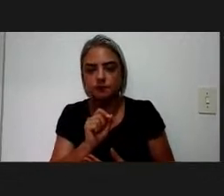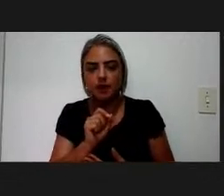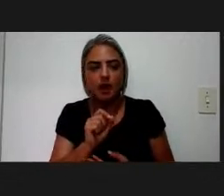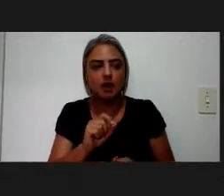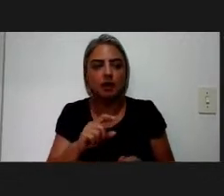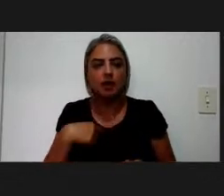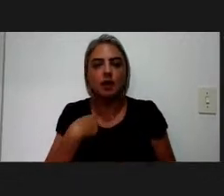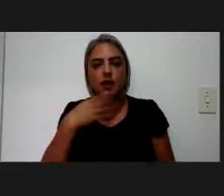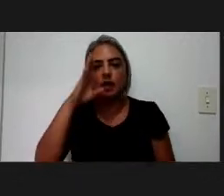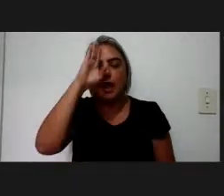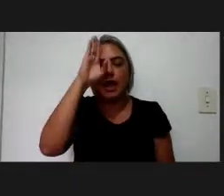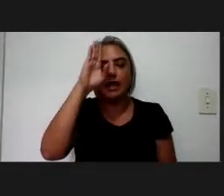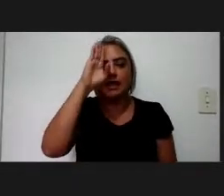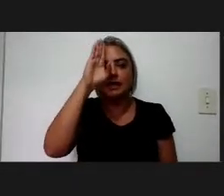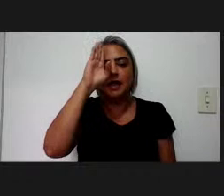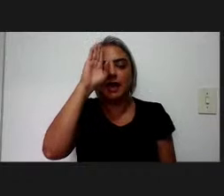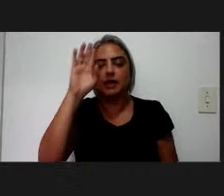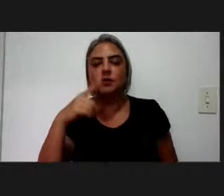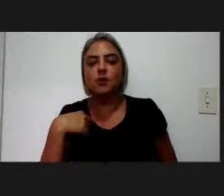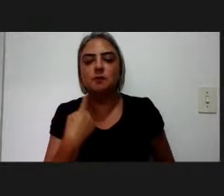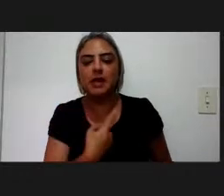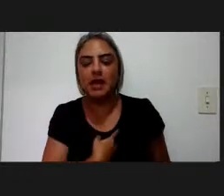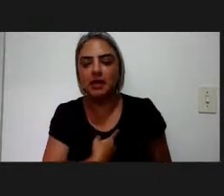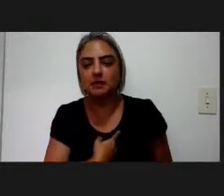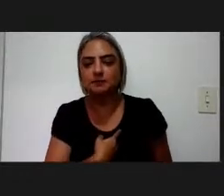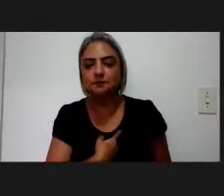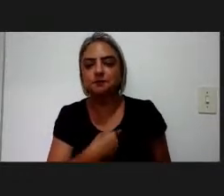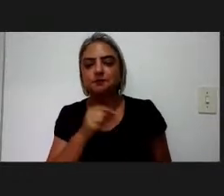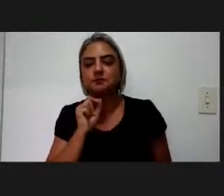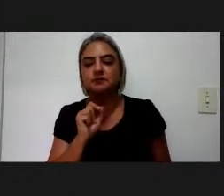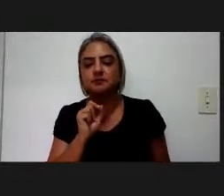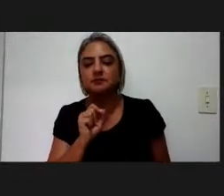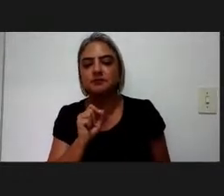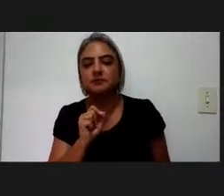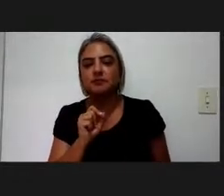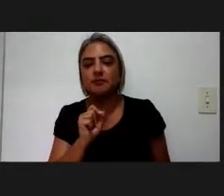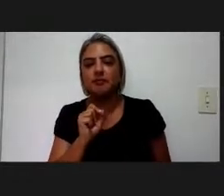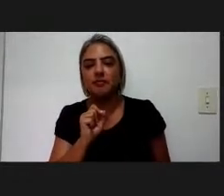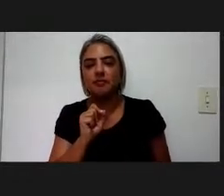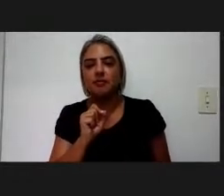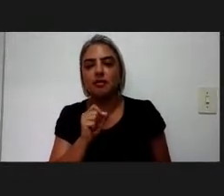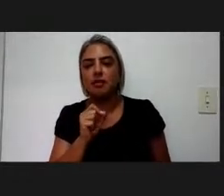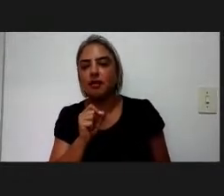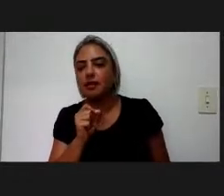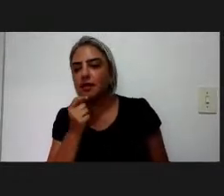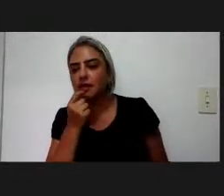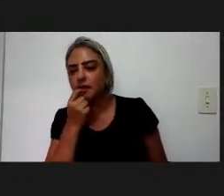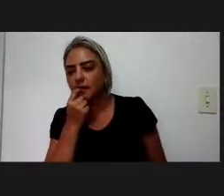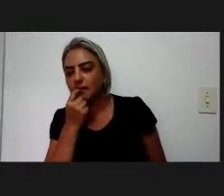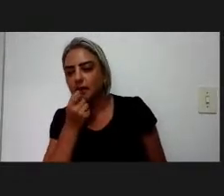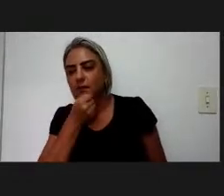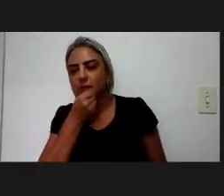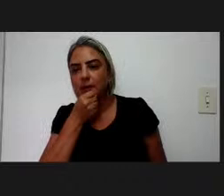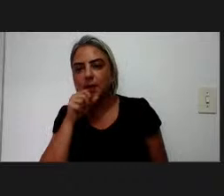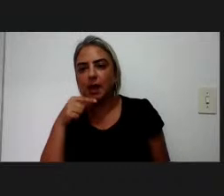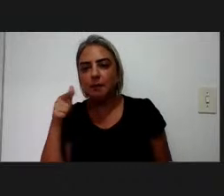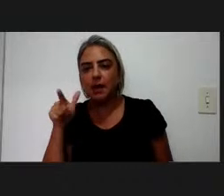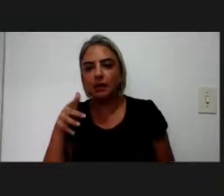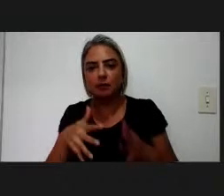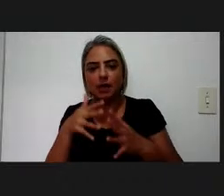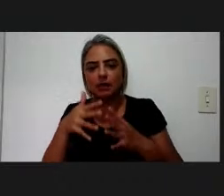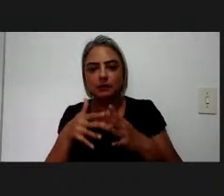the resources and prioritize. I think somebody has the